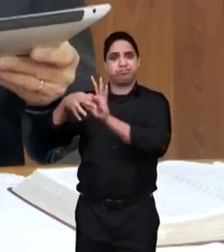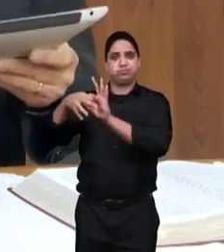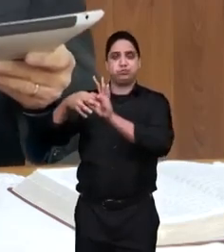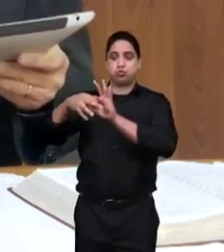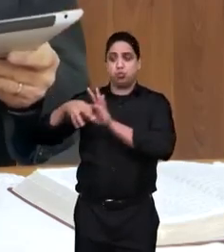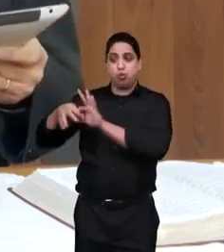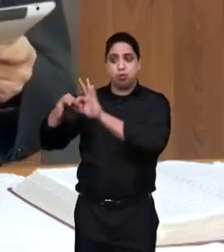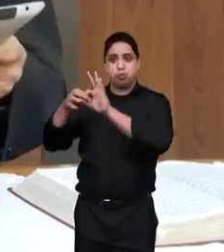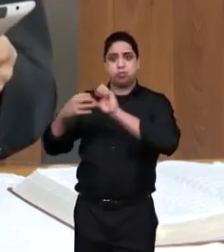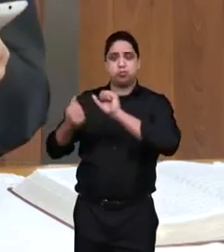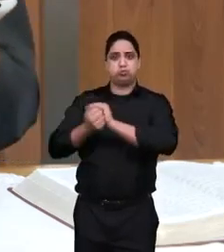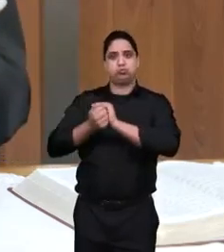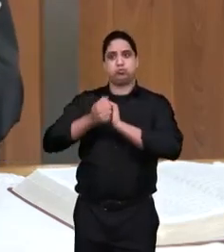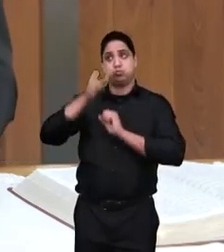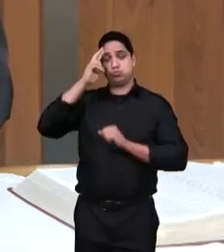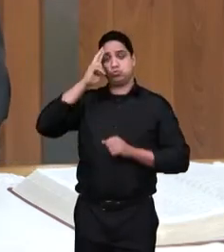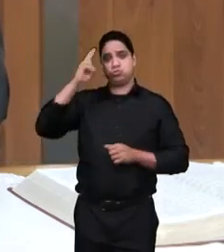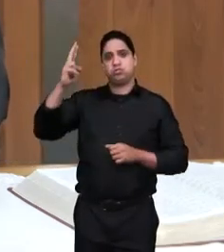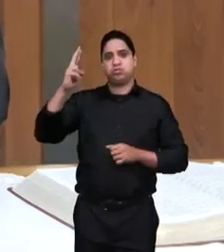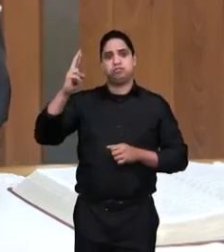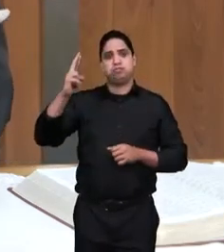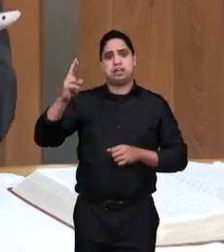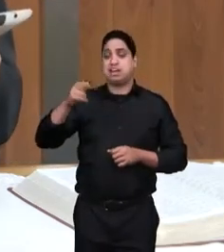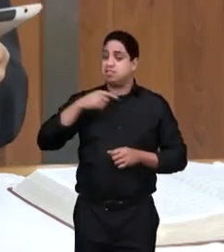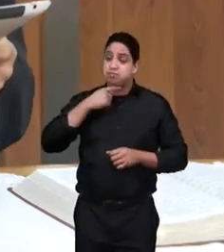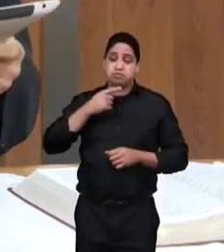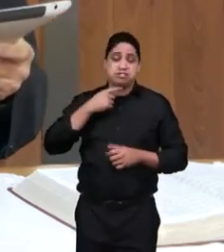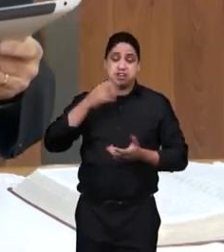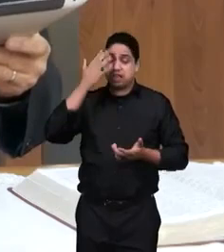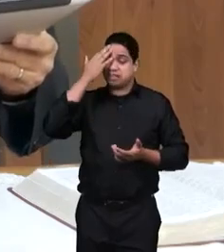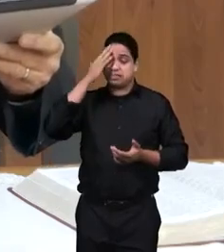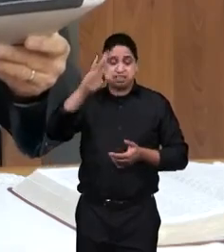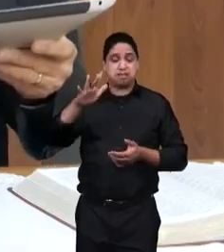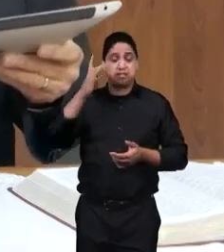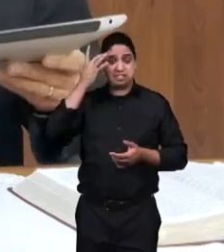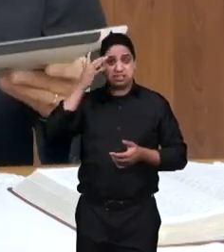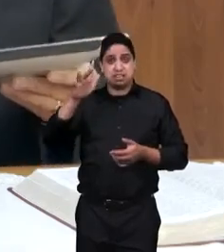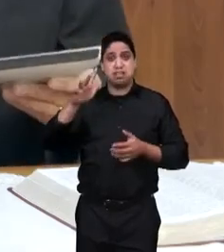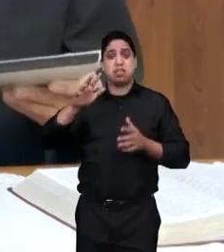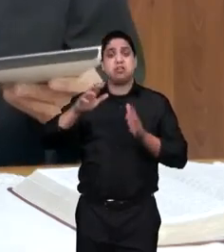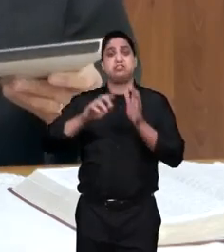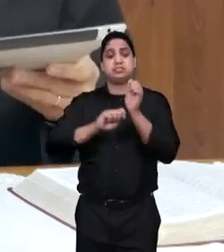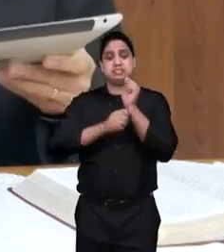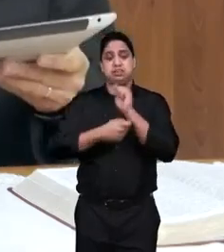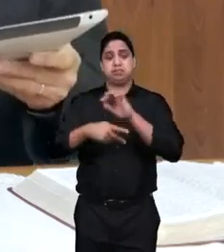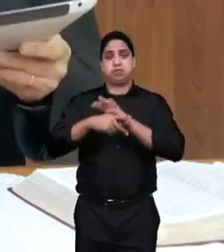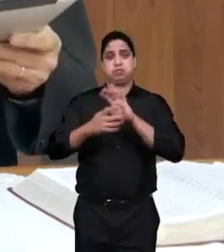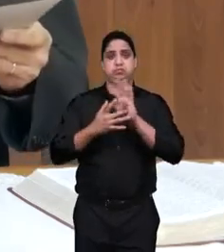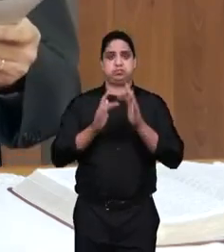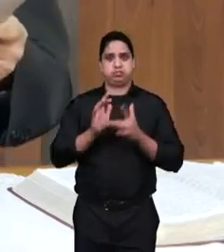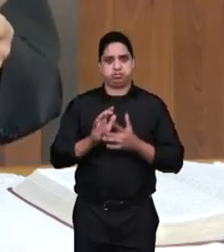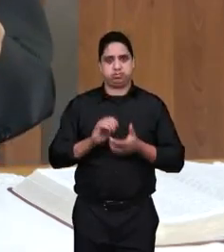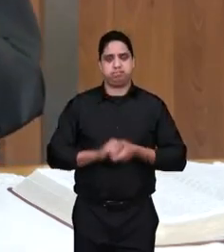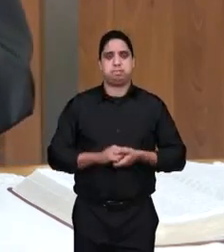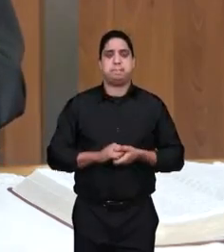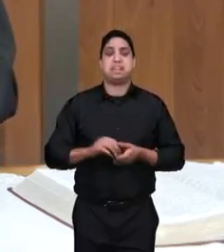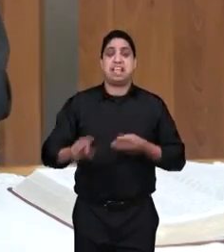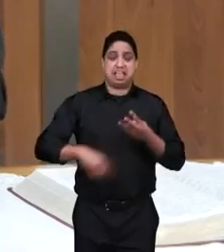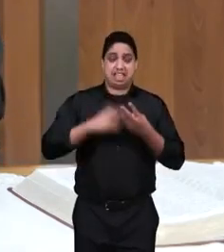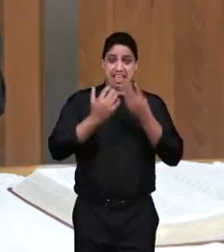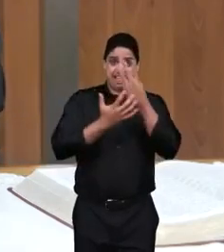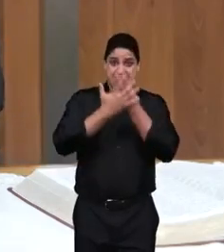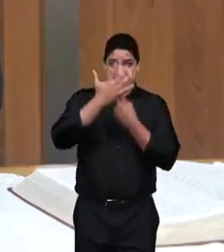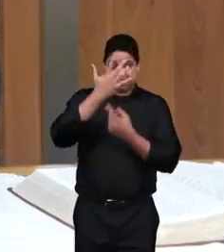who didn't understand the mystery or the secret or the enigma that's related to the Lord Jesus. And the Trinity, also